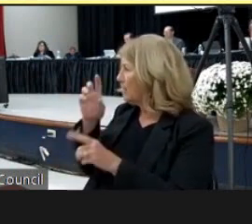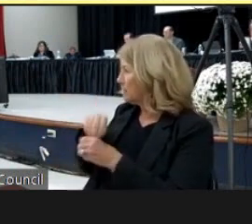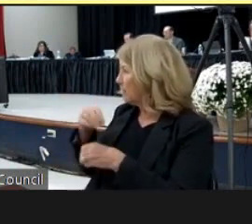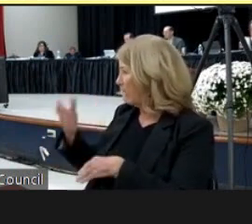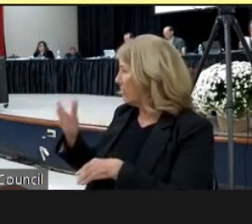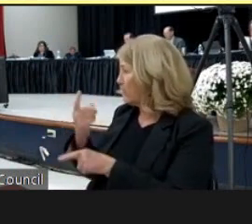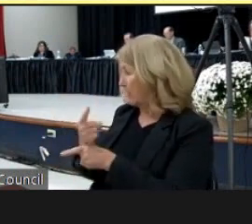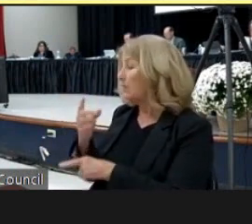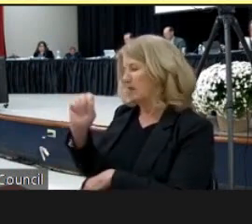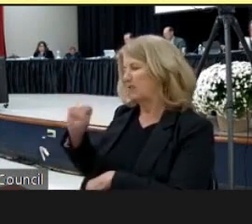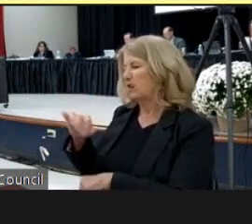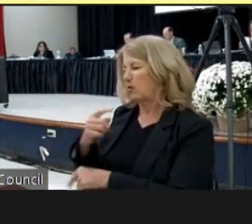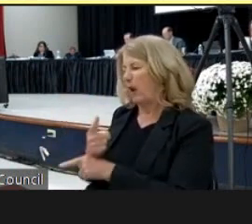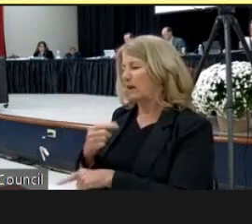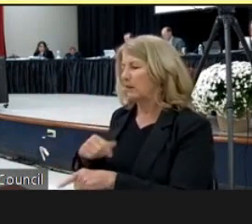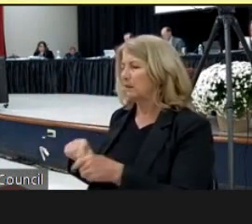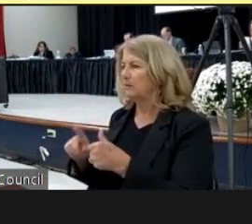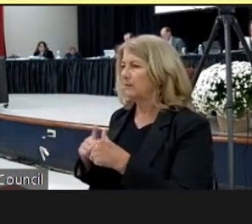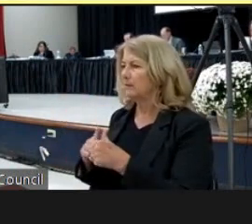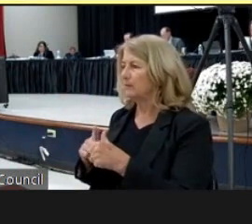correct.